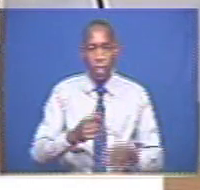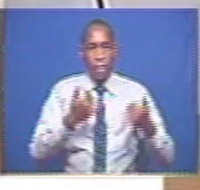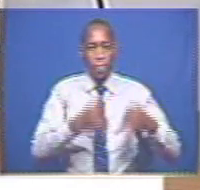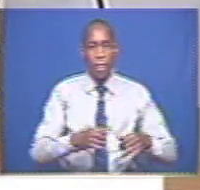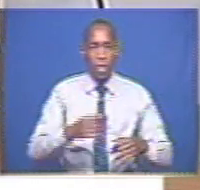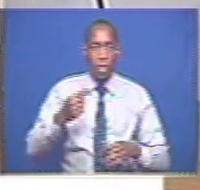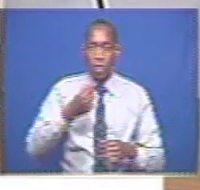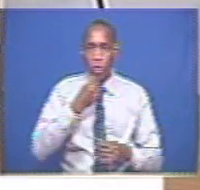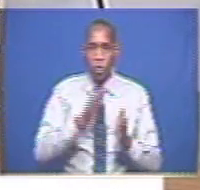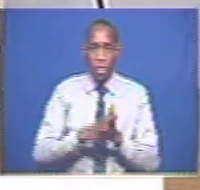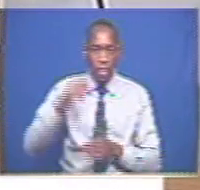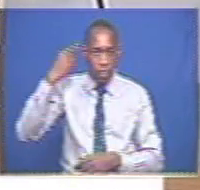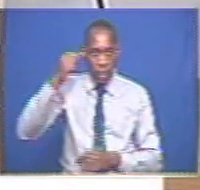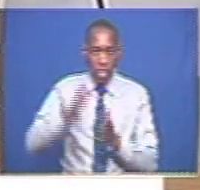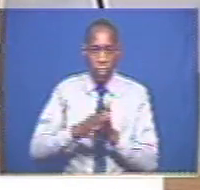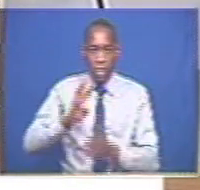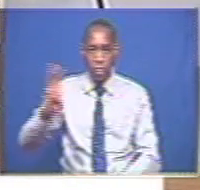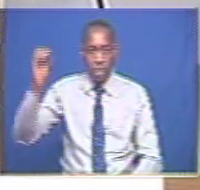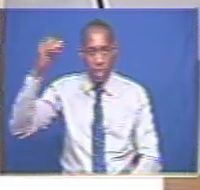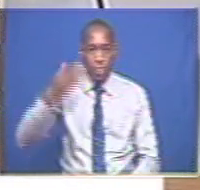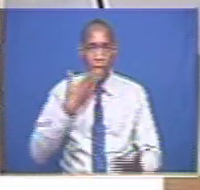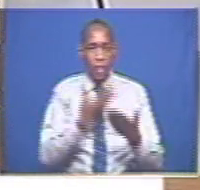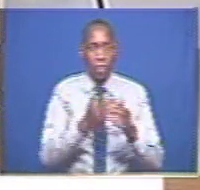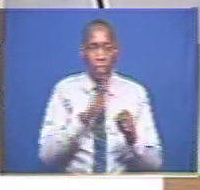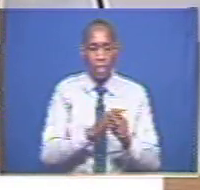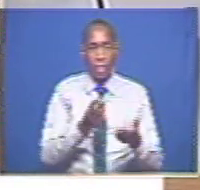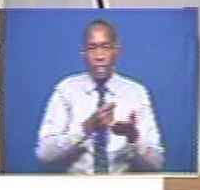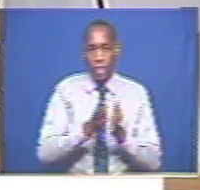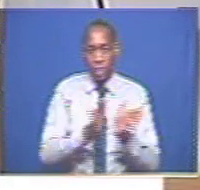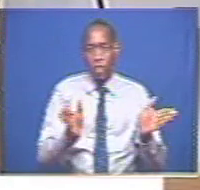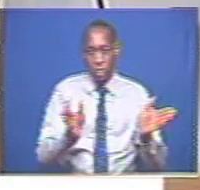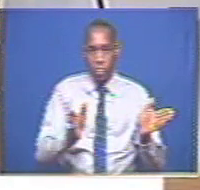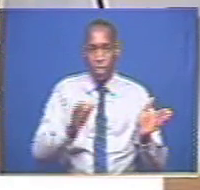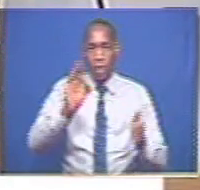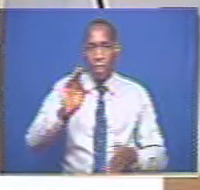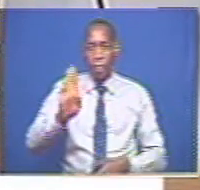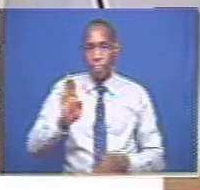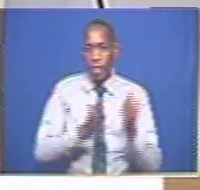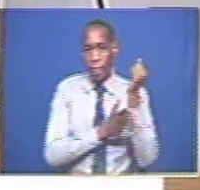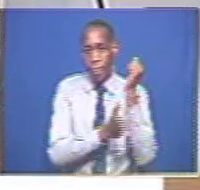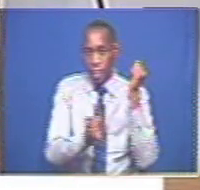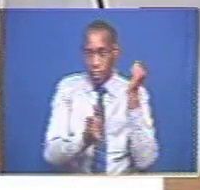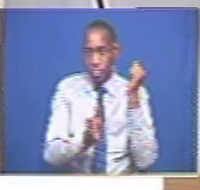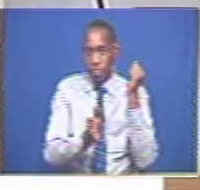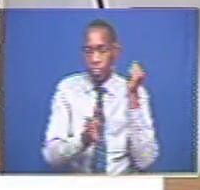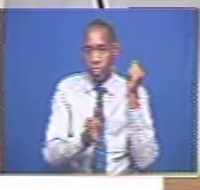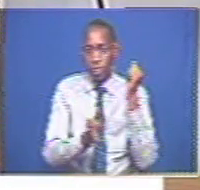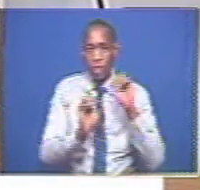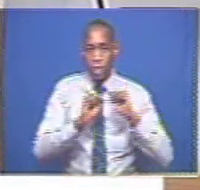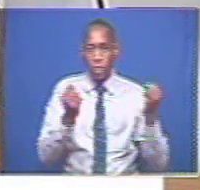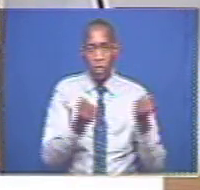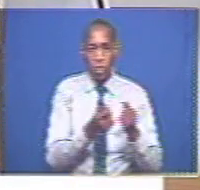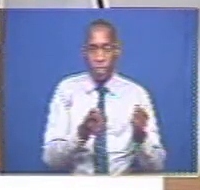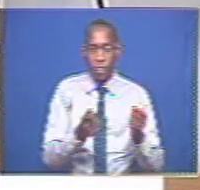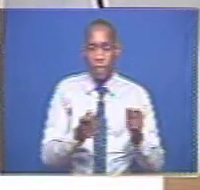Western Tima and Mathare United. Thank you very much, Secretary General, AFC Leopards Facebook branch, social media. And